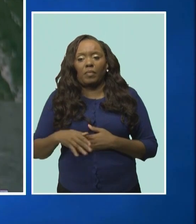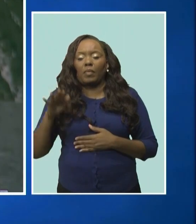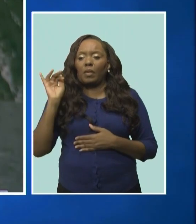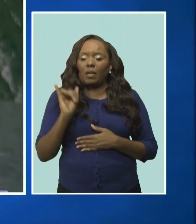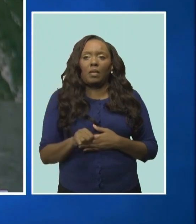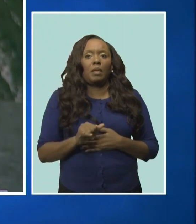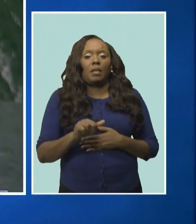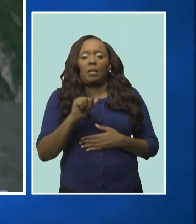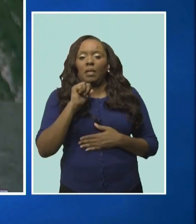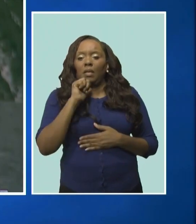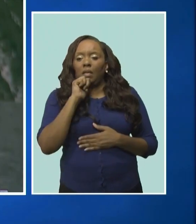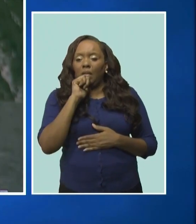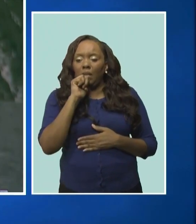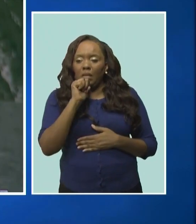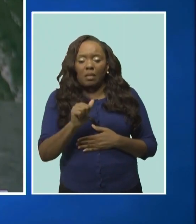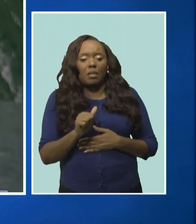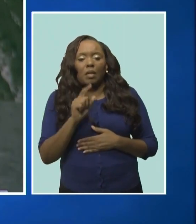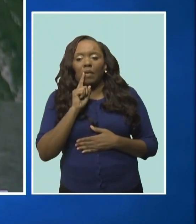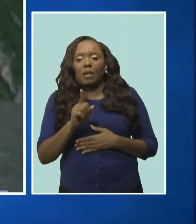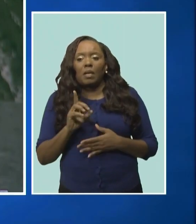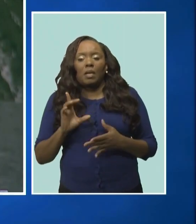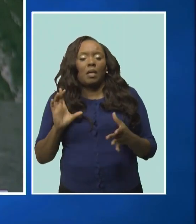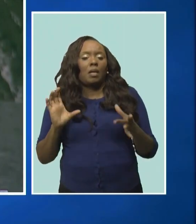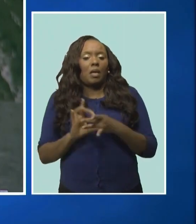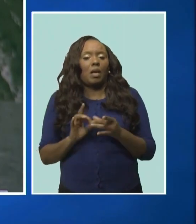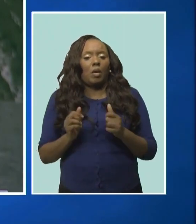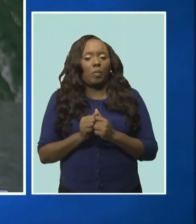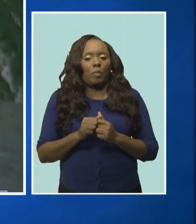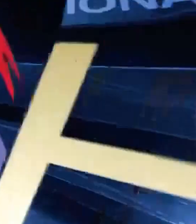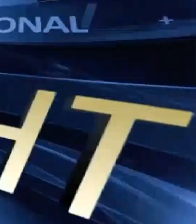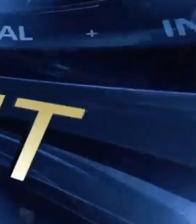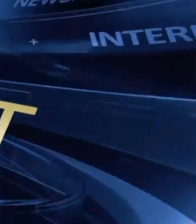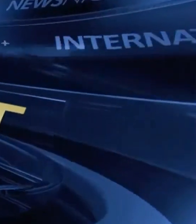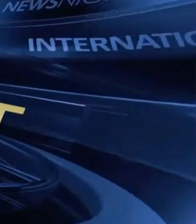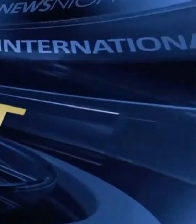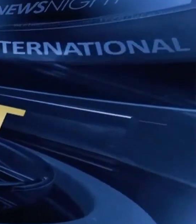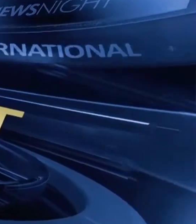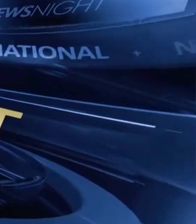letter and the spirit of the UN Charter.